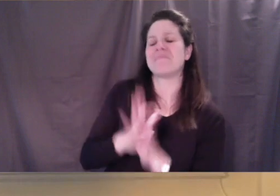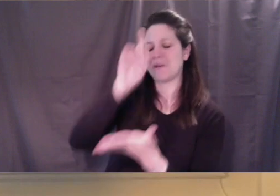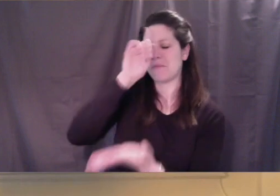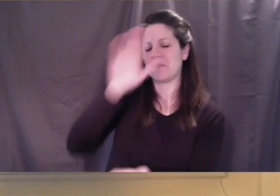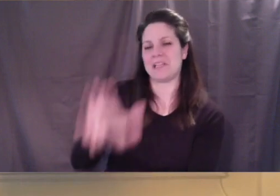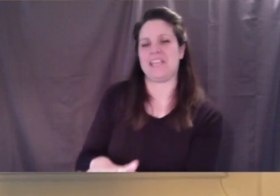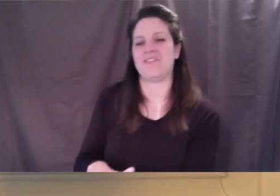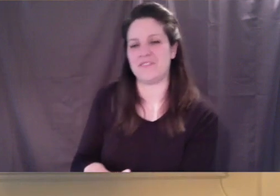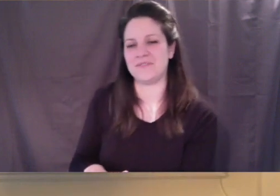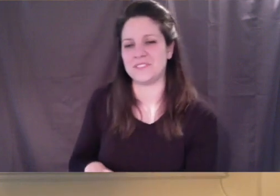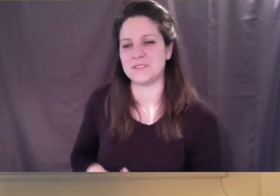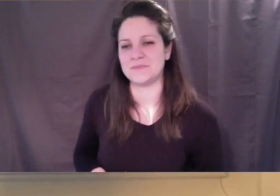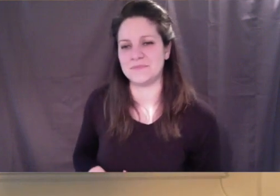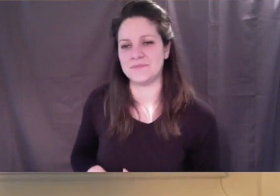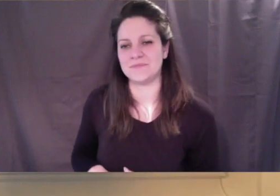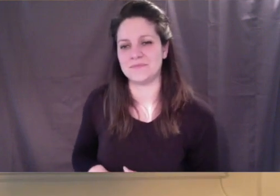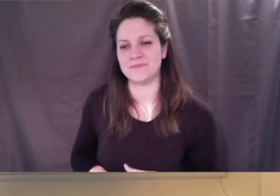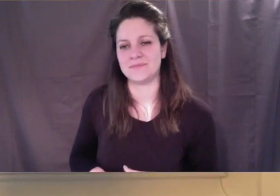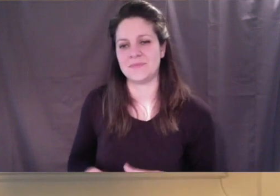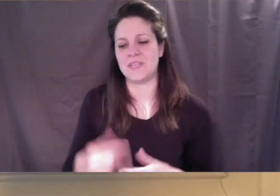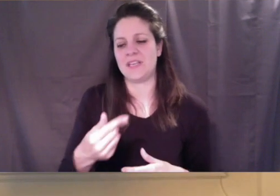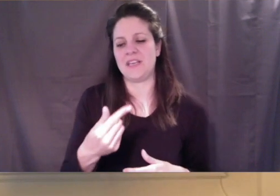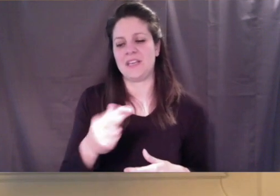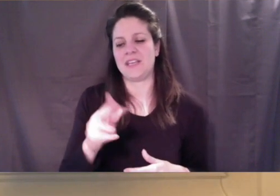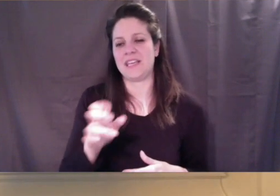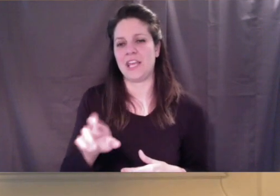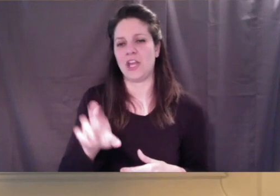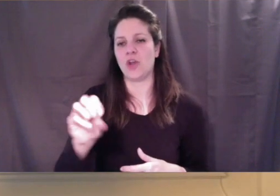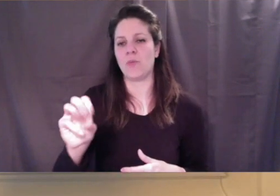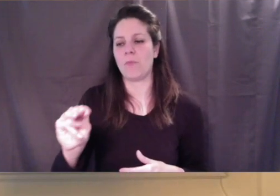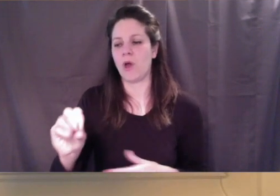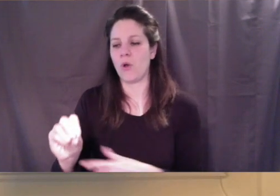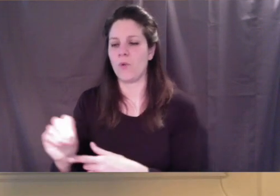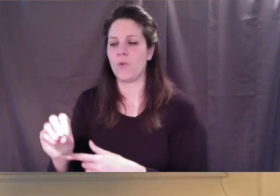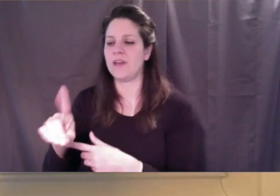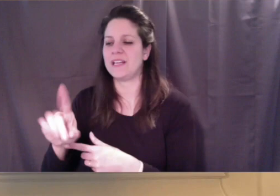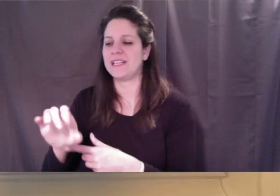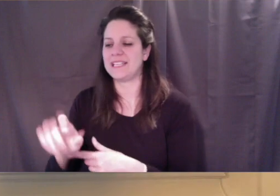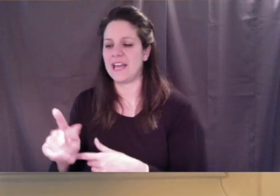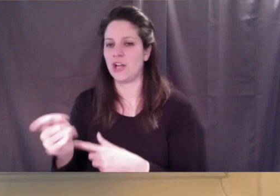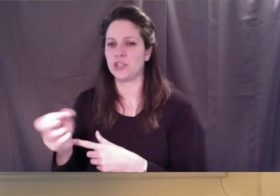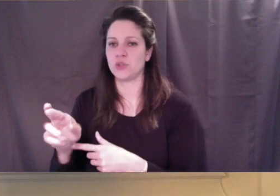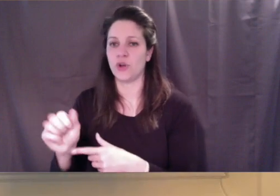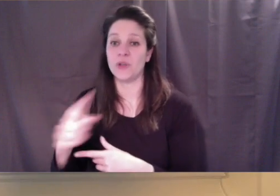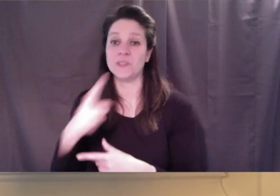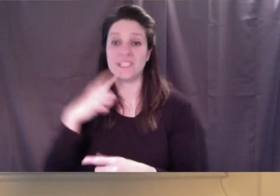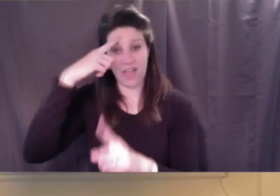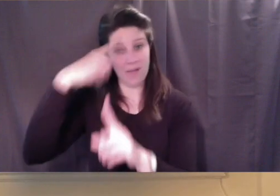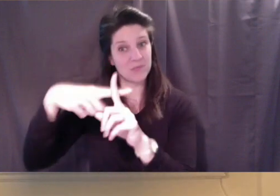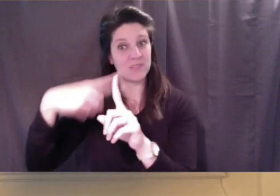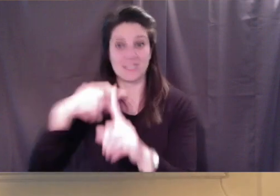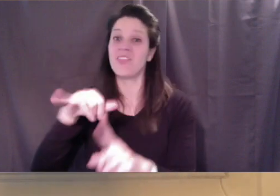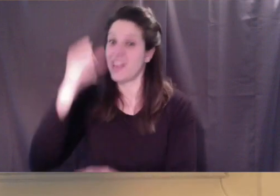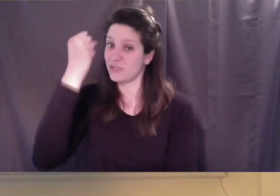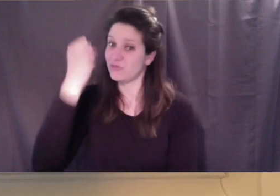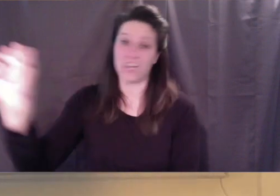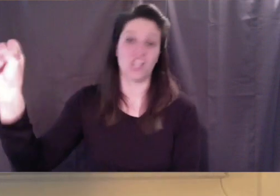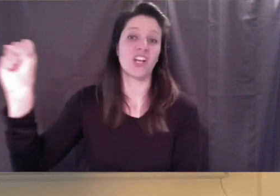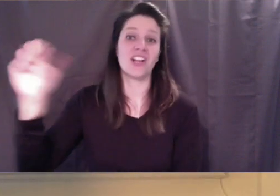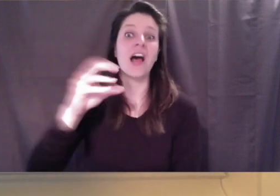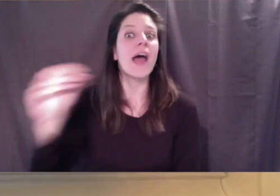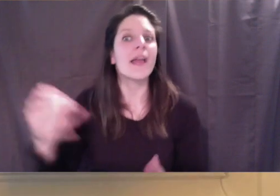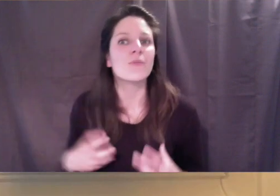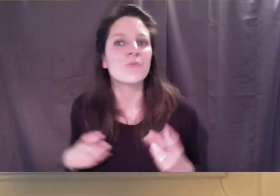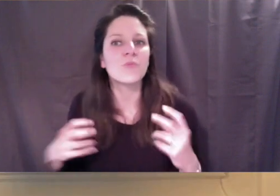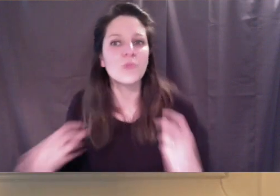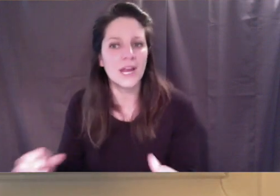message and they believe. Filmmaker Guillermo del Toro writes that optimism is radical and it's a hard